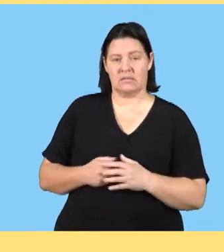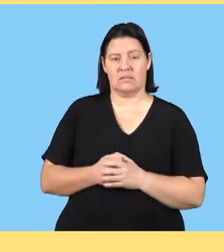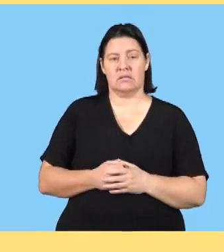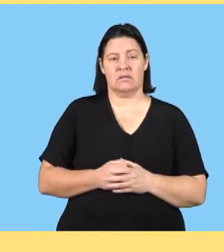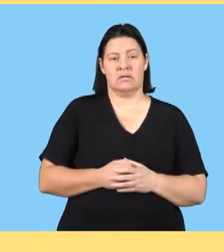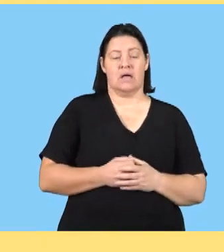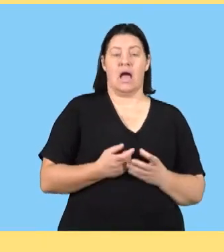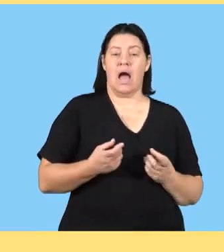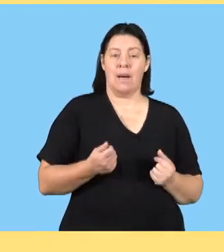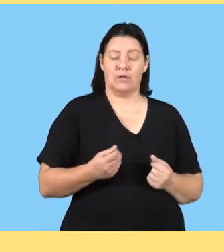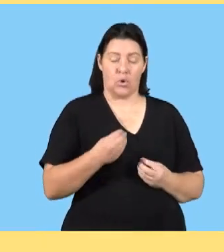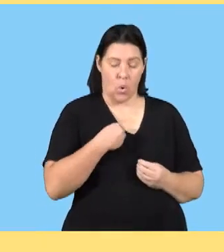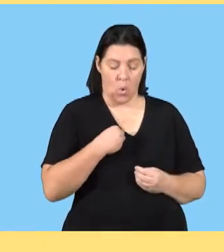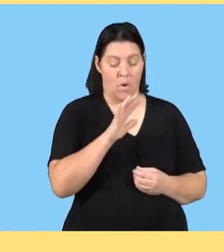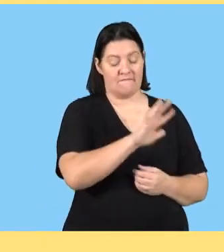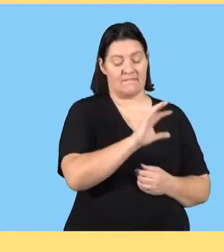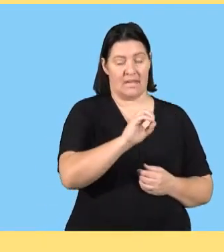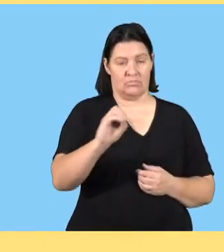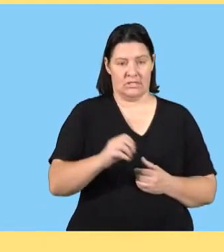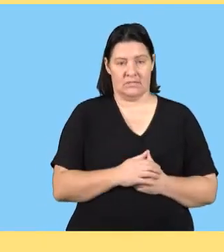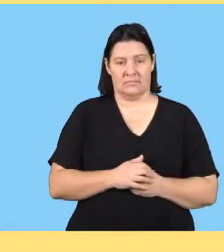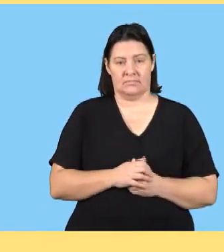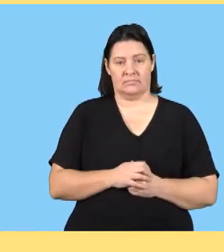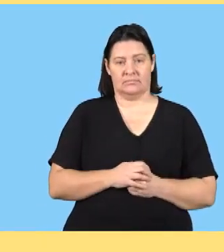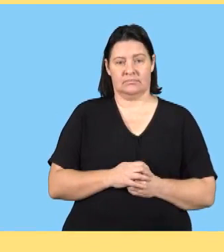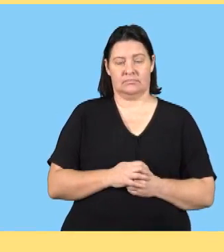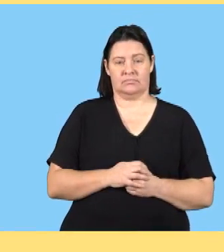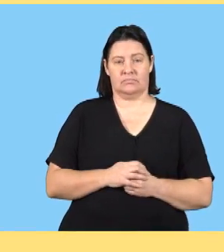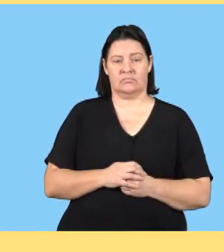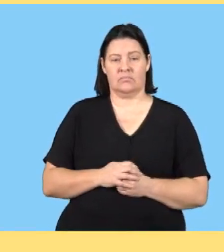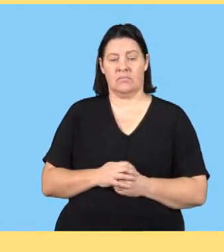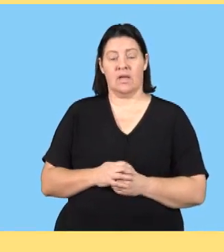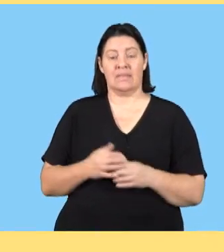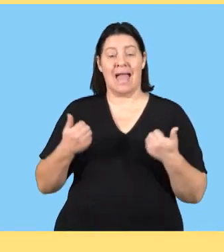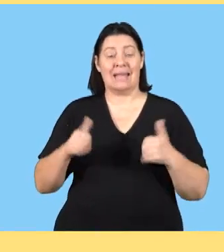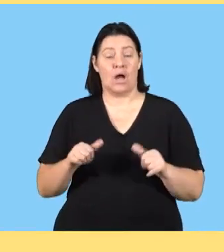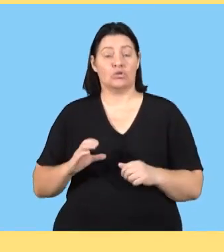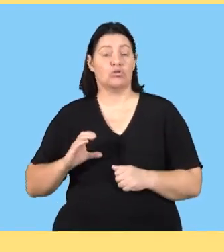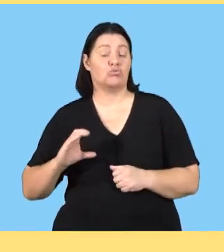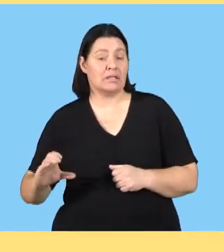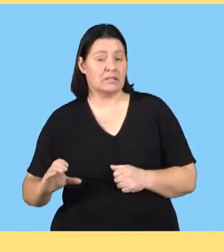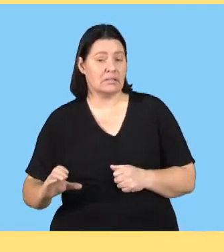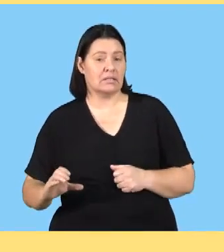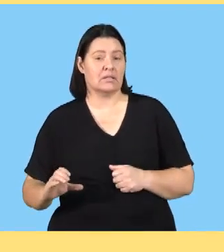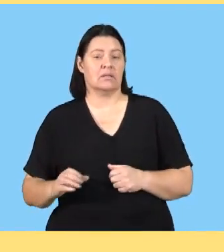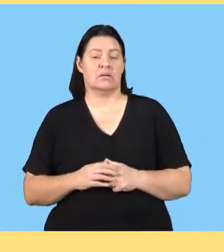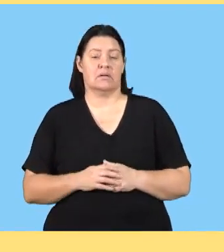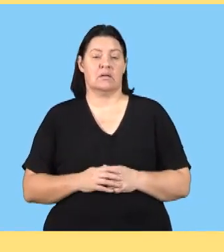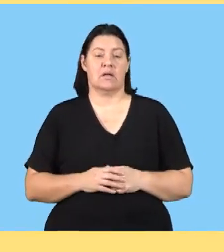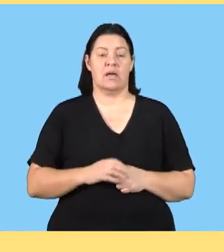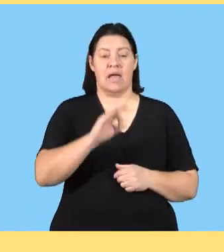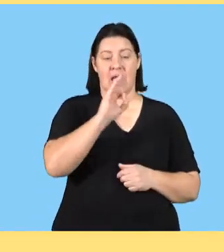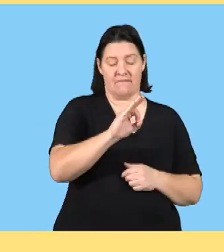side. How much was he owing? 500. Then the account to credit is